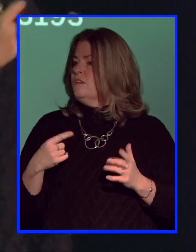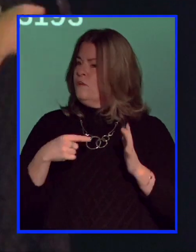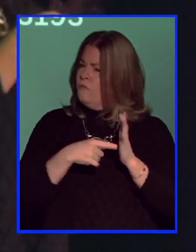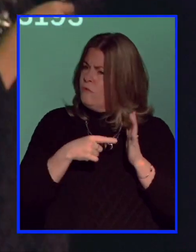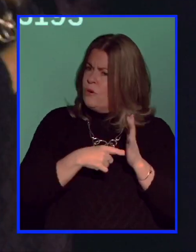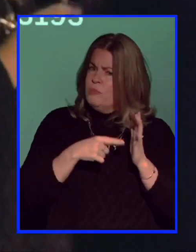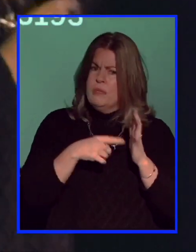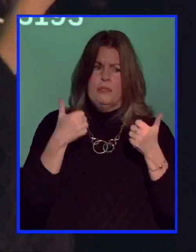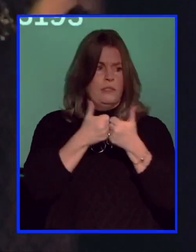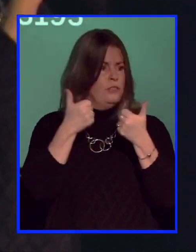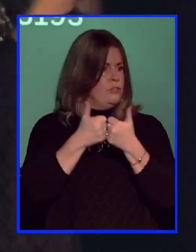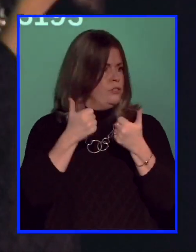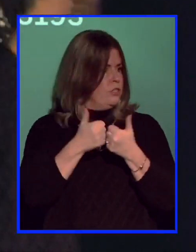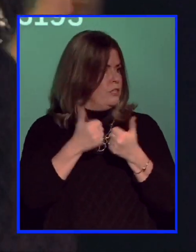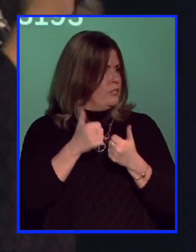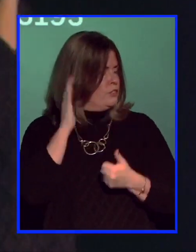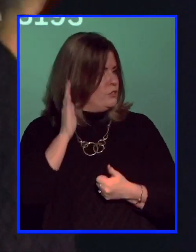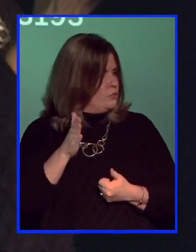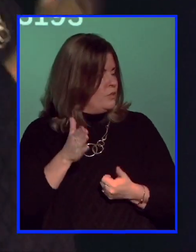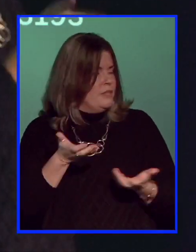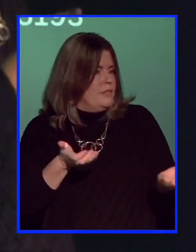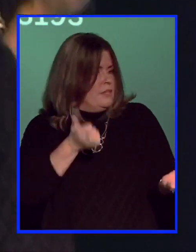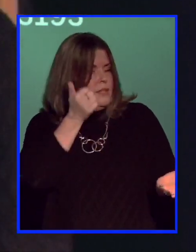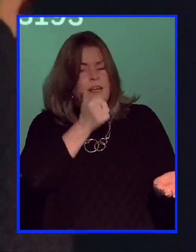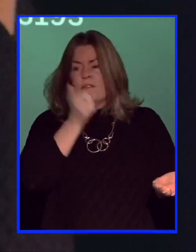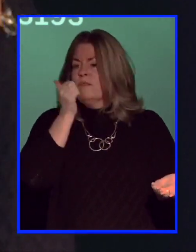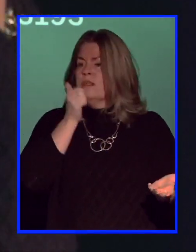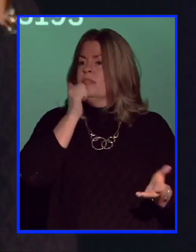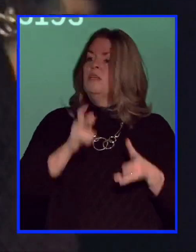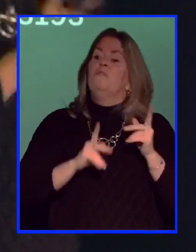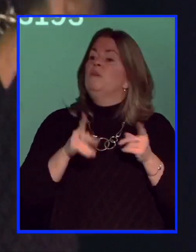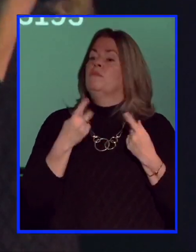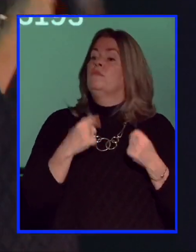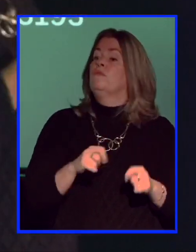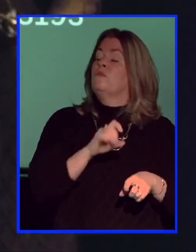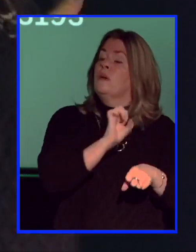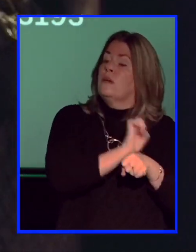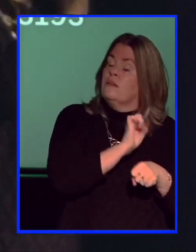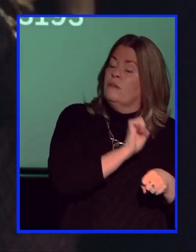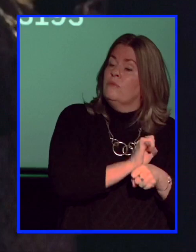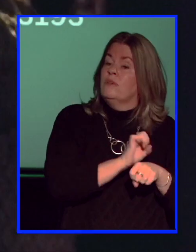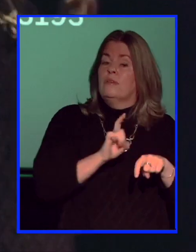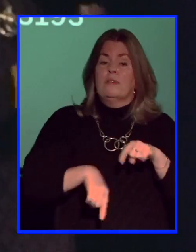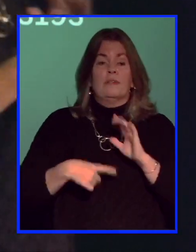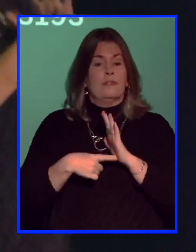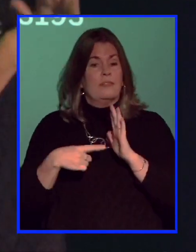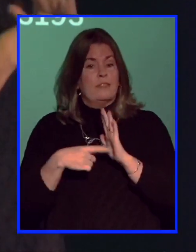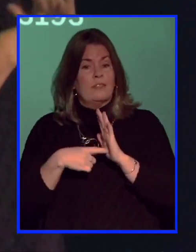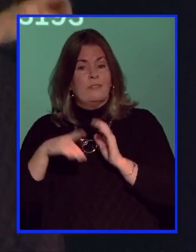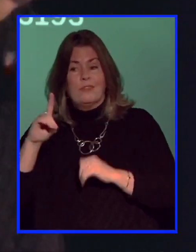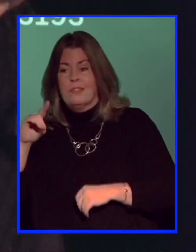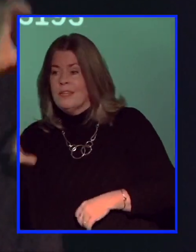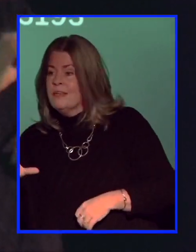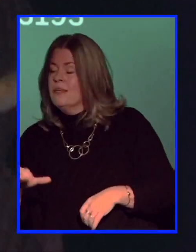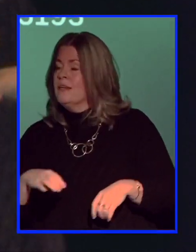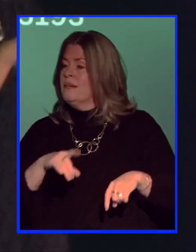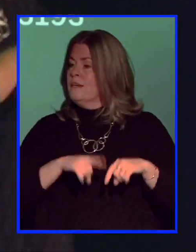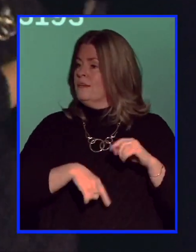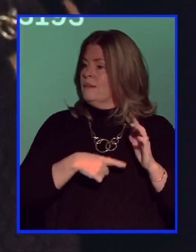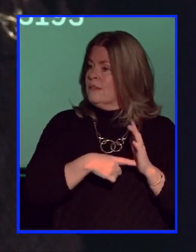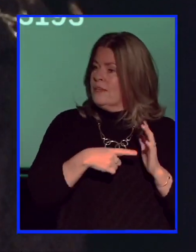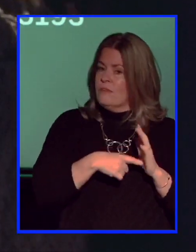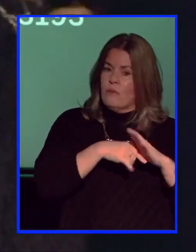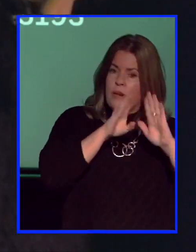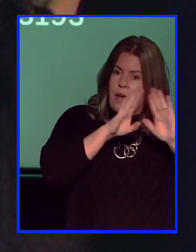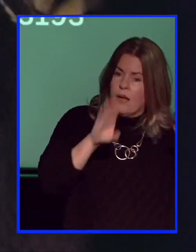affordability challenges that everyday Americans have. Folks who are trying to work and they can't afford childcare, the cost of housing that's getting